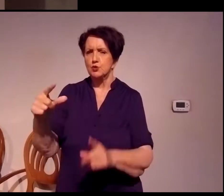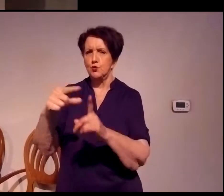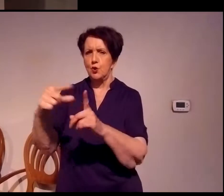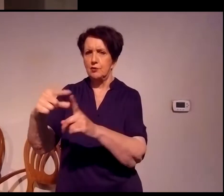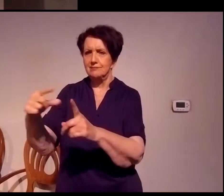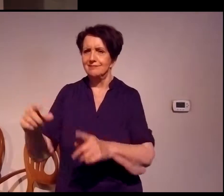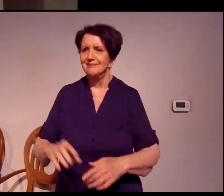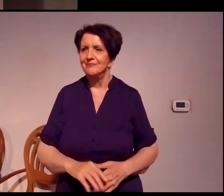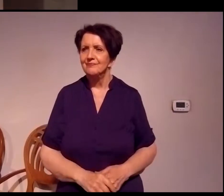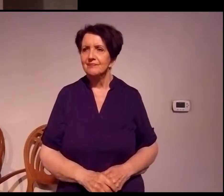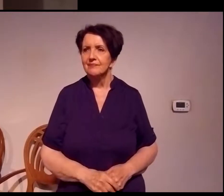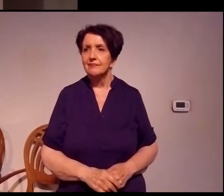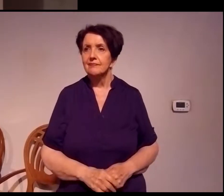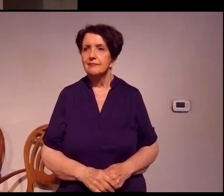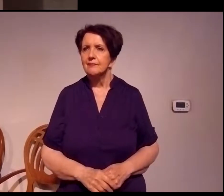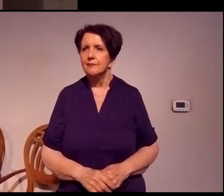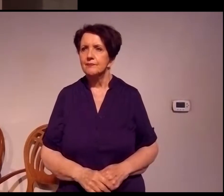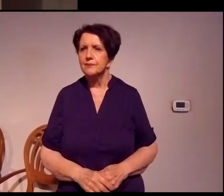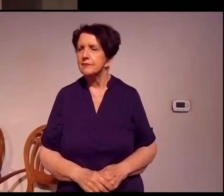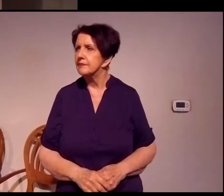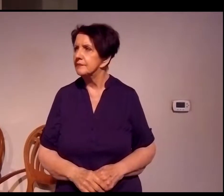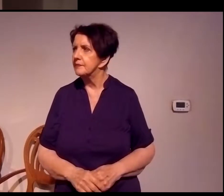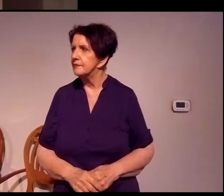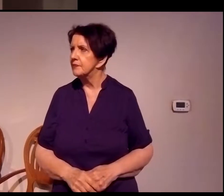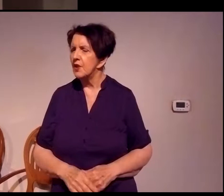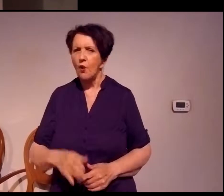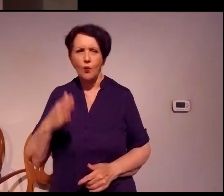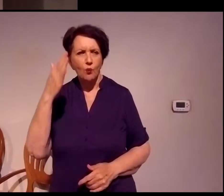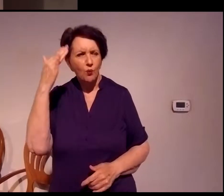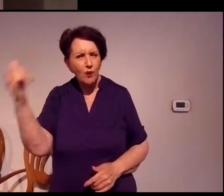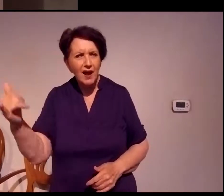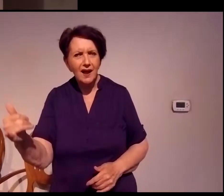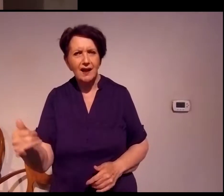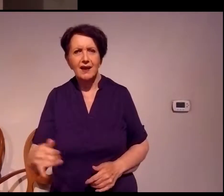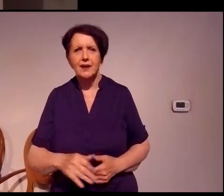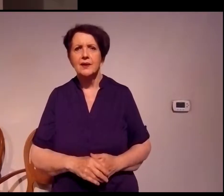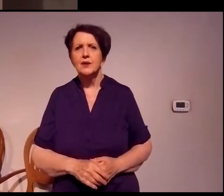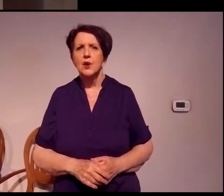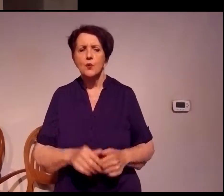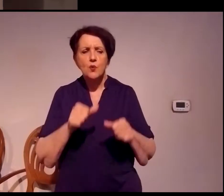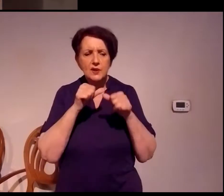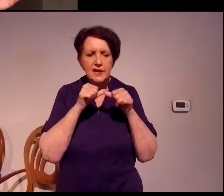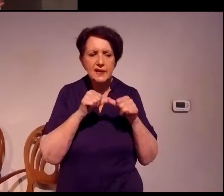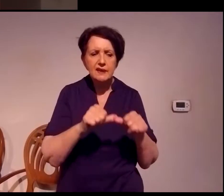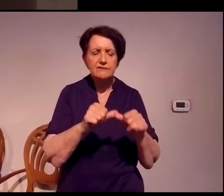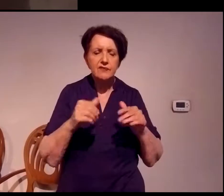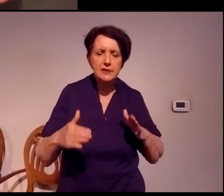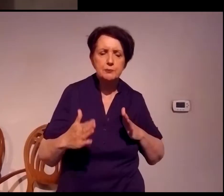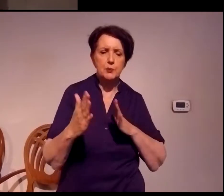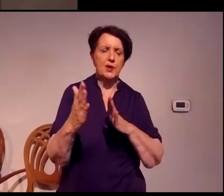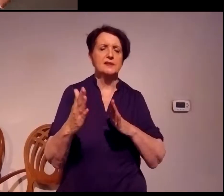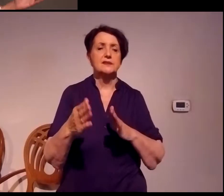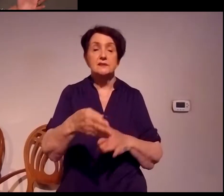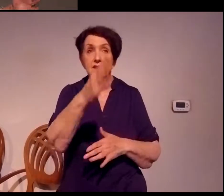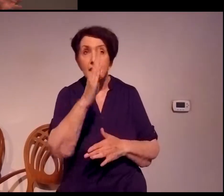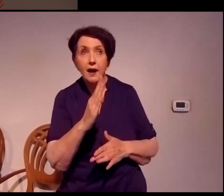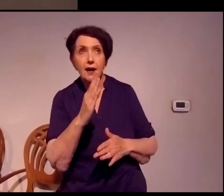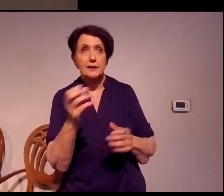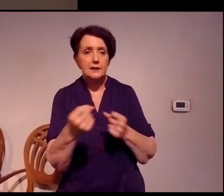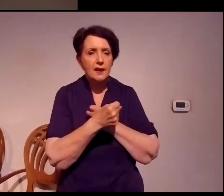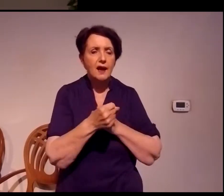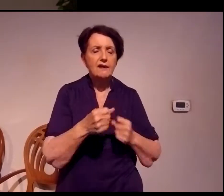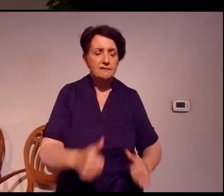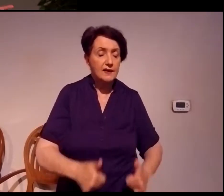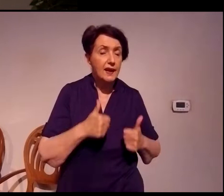The thing is that why would infinite presence, God, love, life,